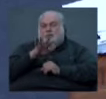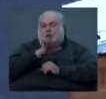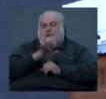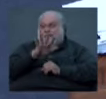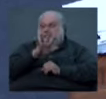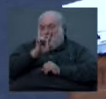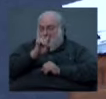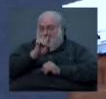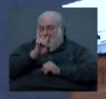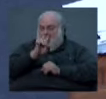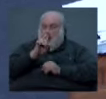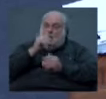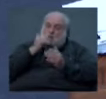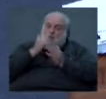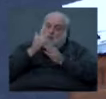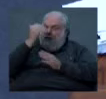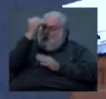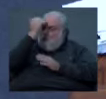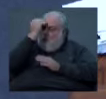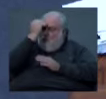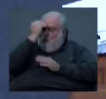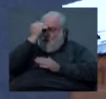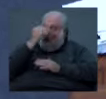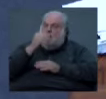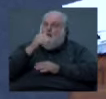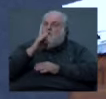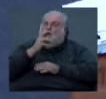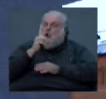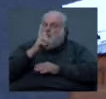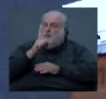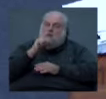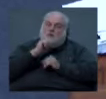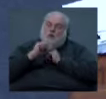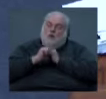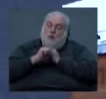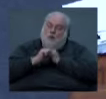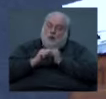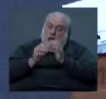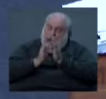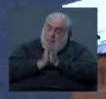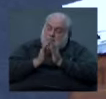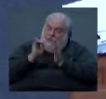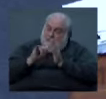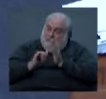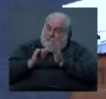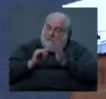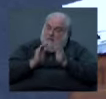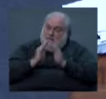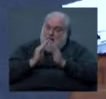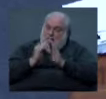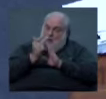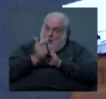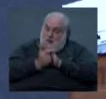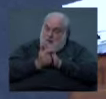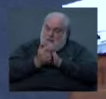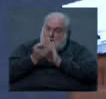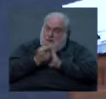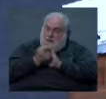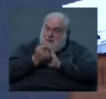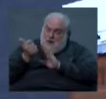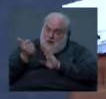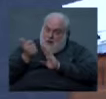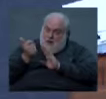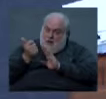central metropolitan area. We ask for this ordinance to be pulled and let us begin to identify the marketing firm to launch